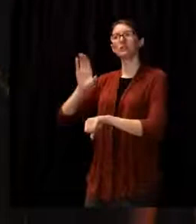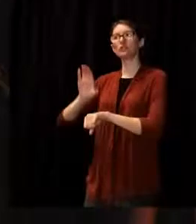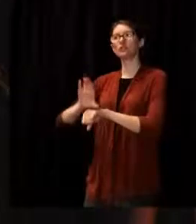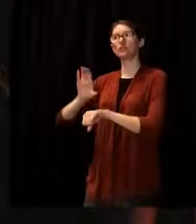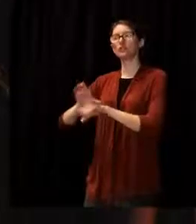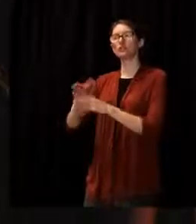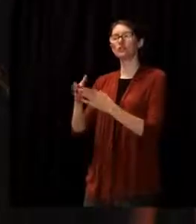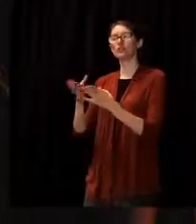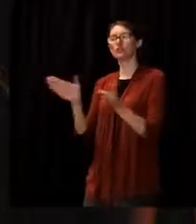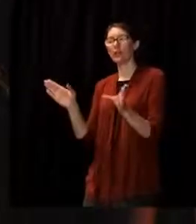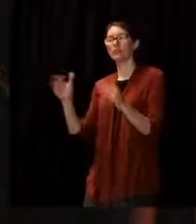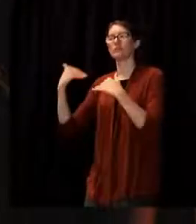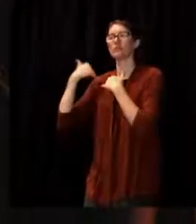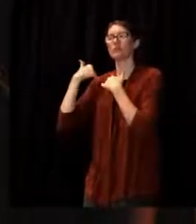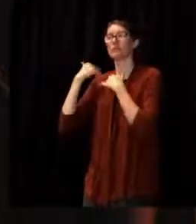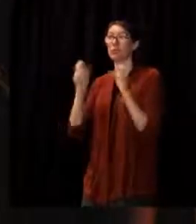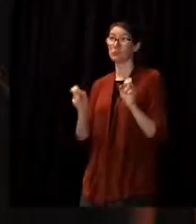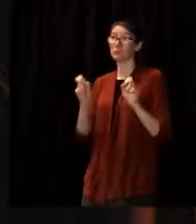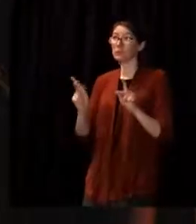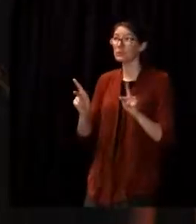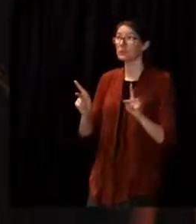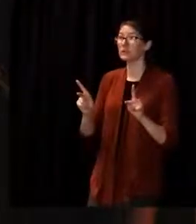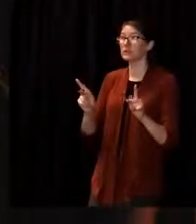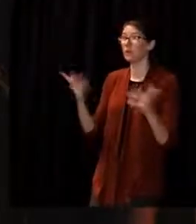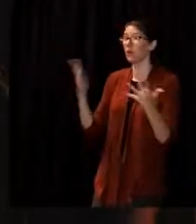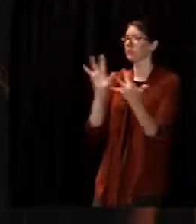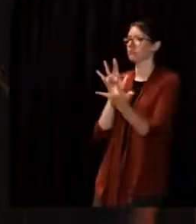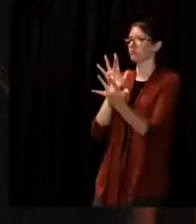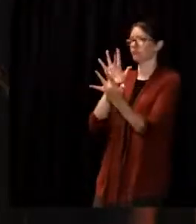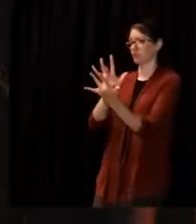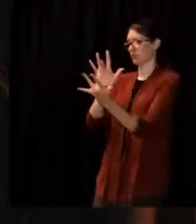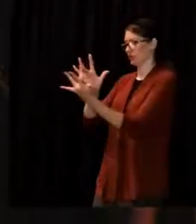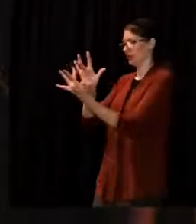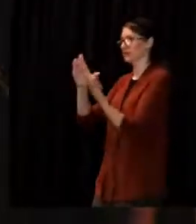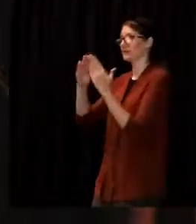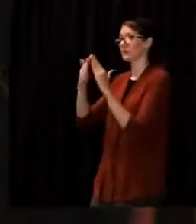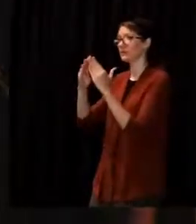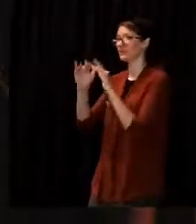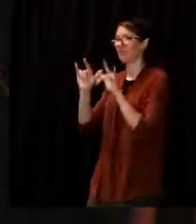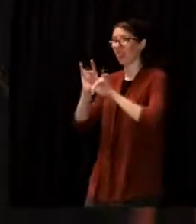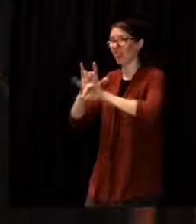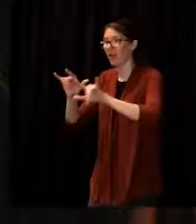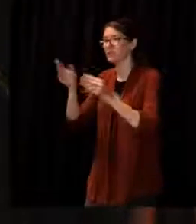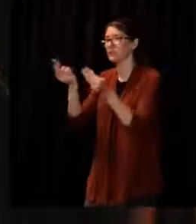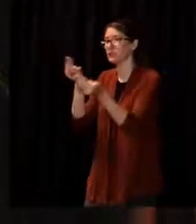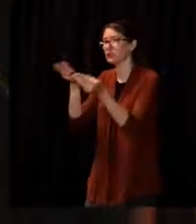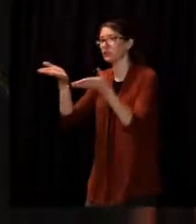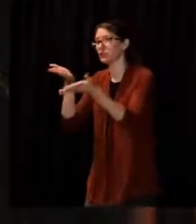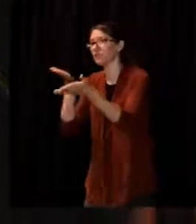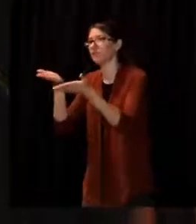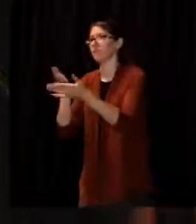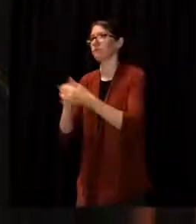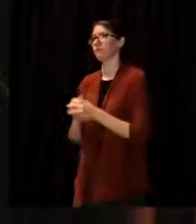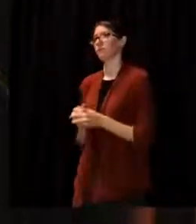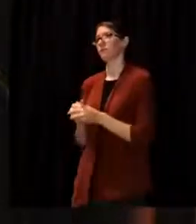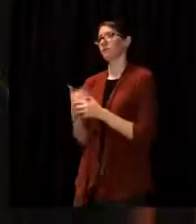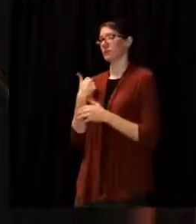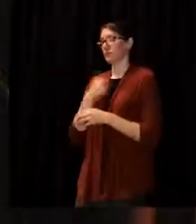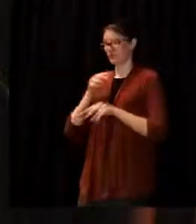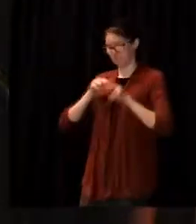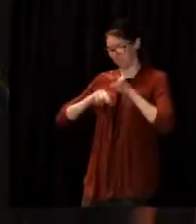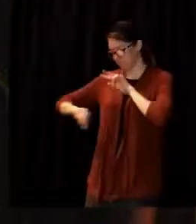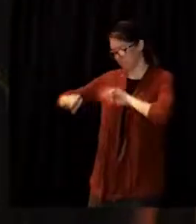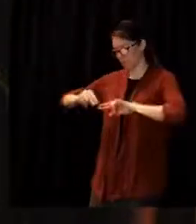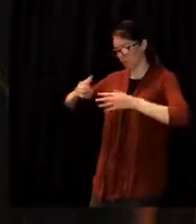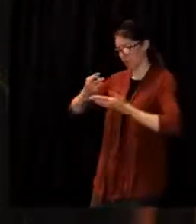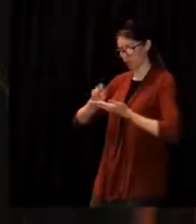the responsibility and the opportunity, too, to reach out to the community in love and to minister. And so, again, we begin to look at the resources that